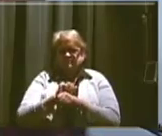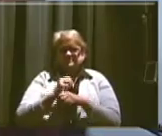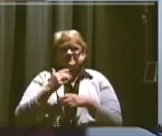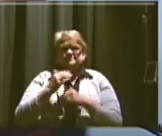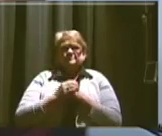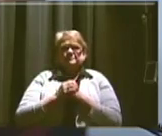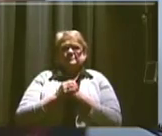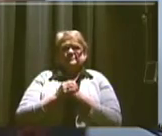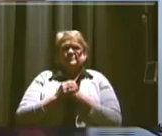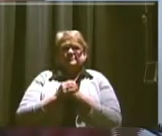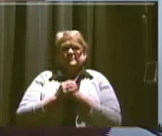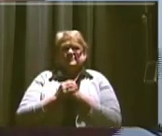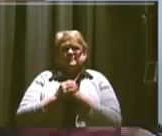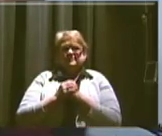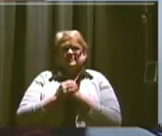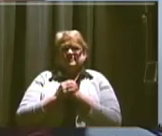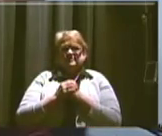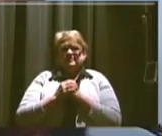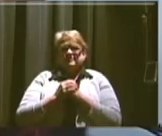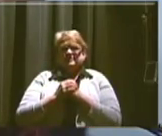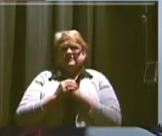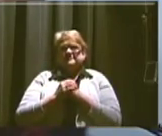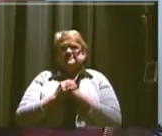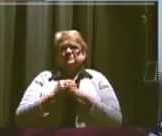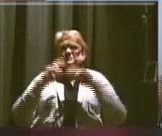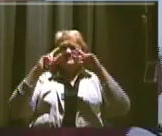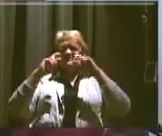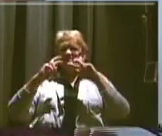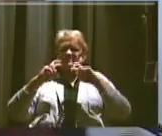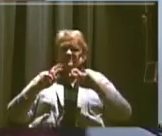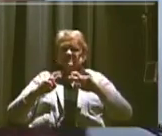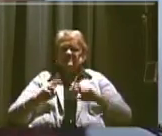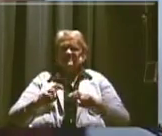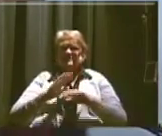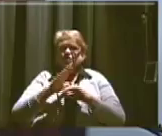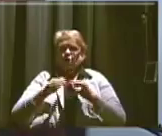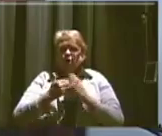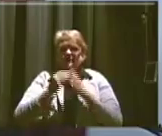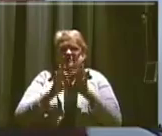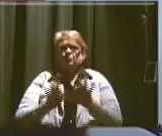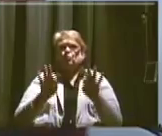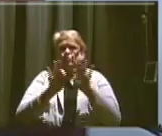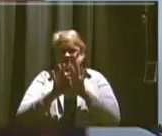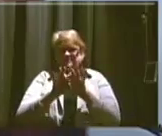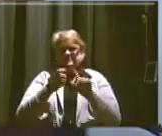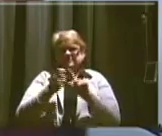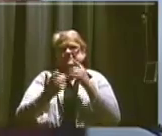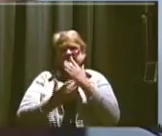down the facts and the importance of it. Thank you.